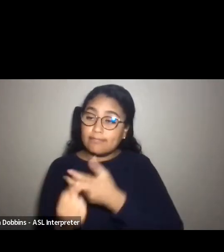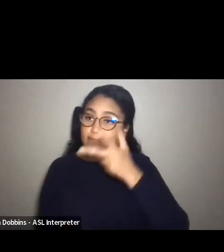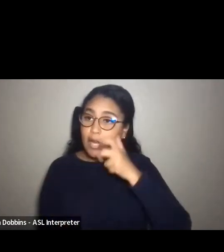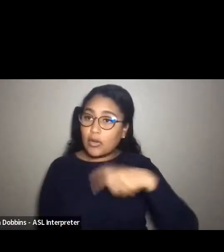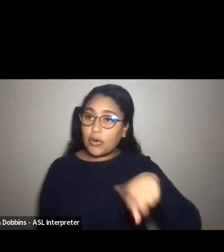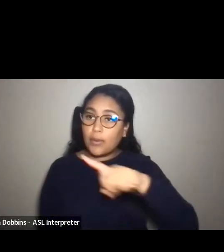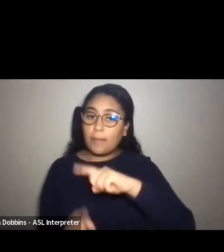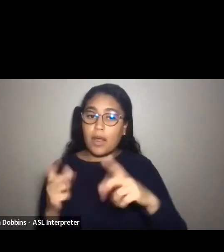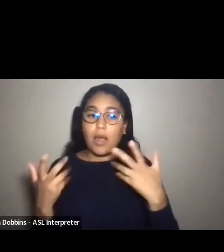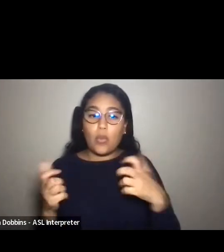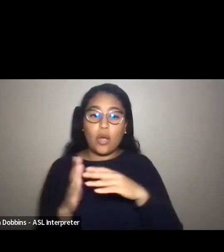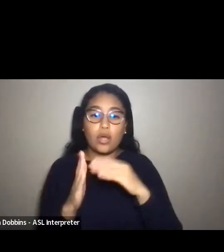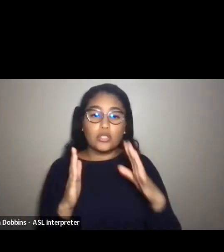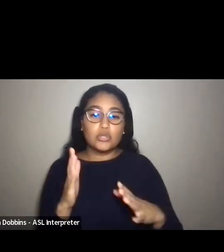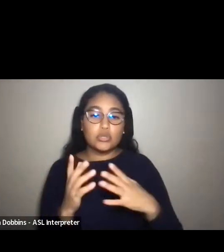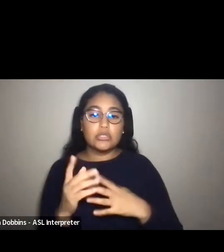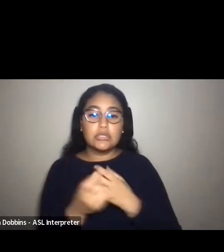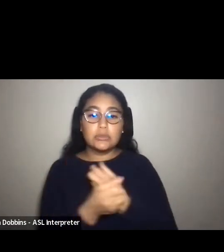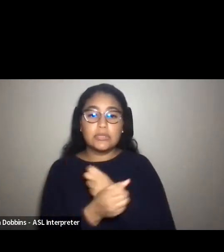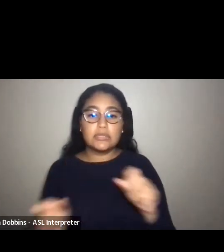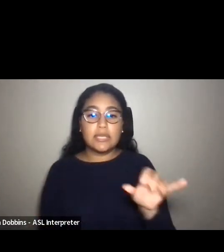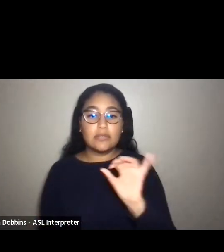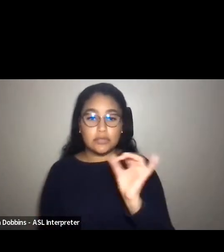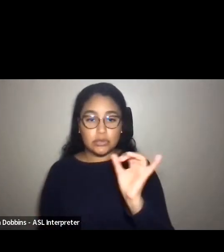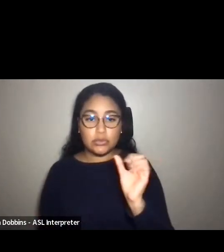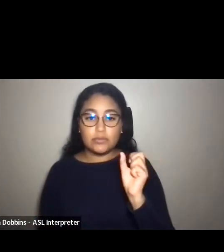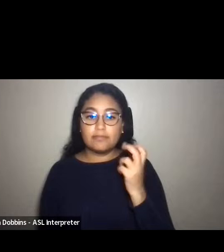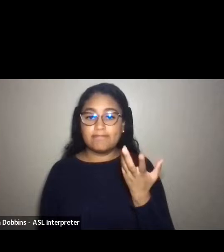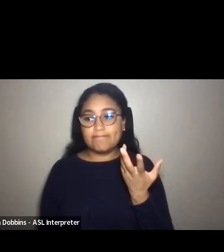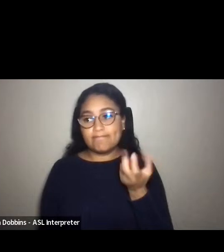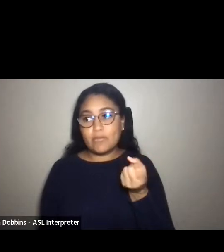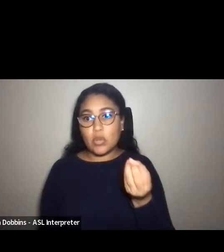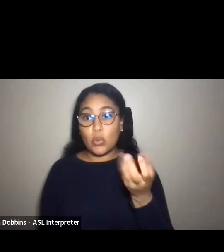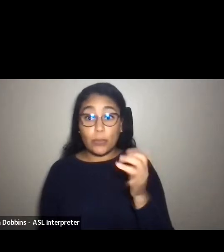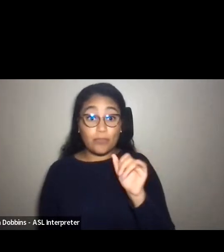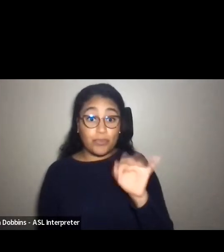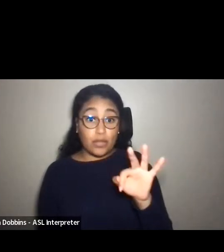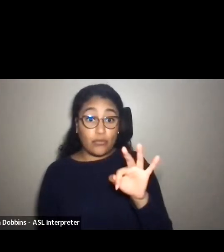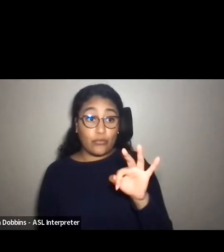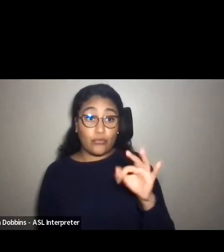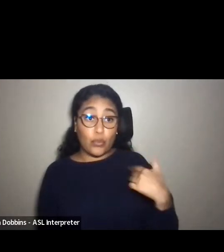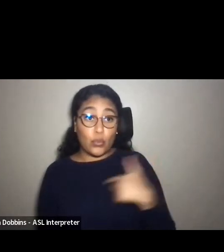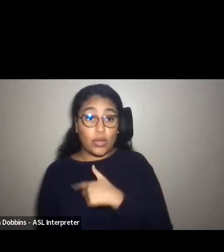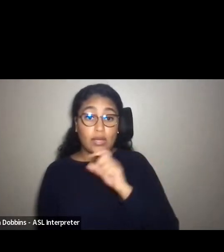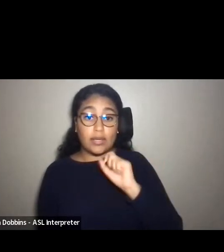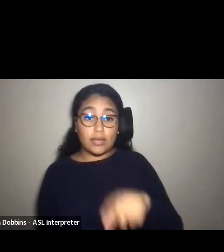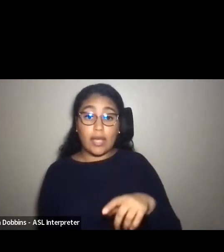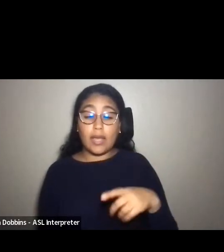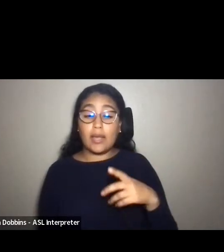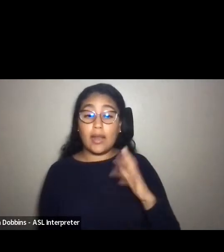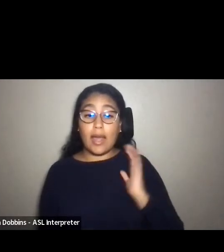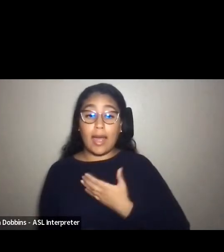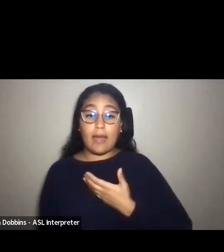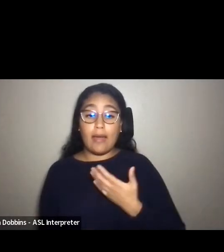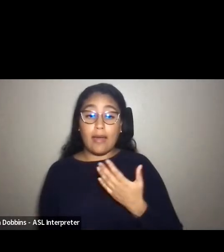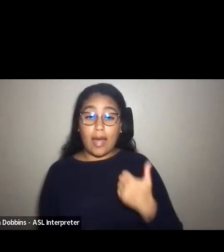of our students to be safe as well. So yeah, if we could get our students together, that would be